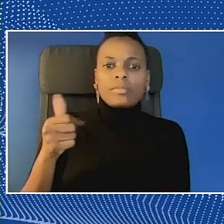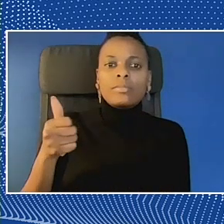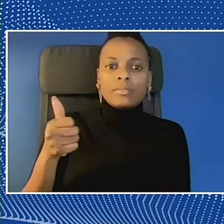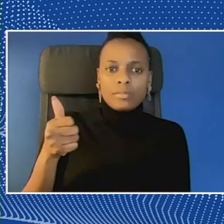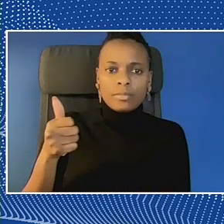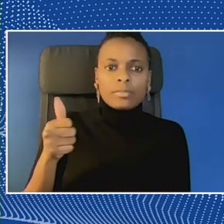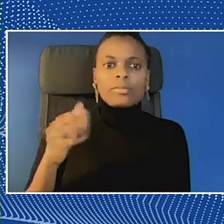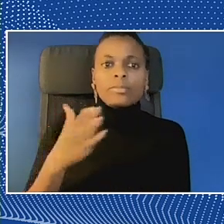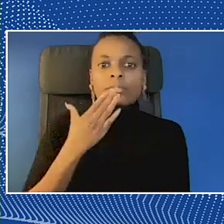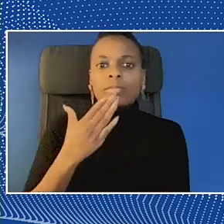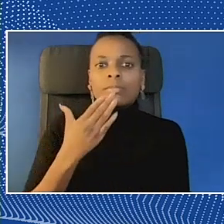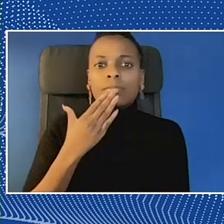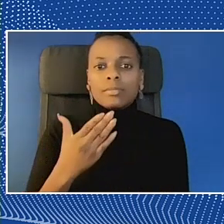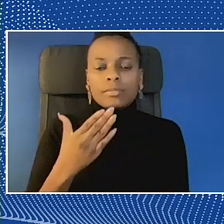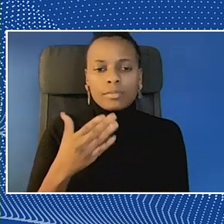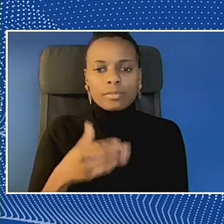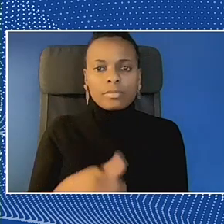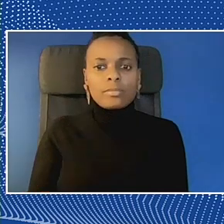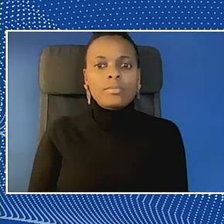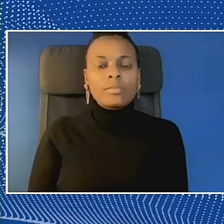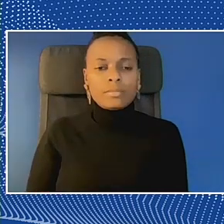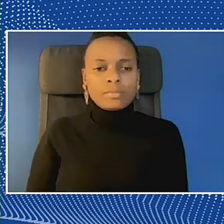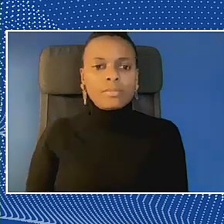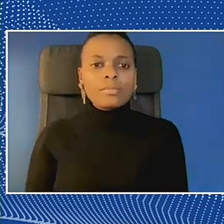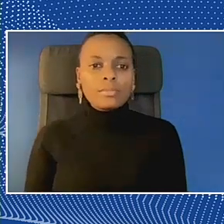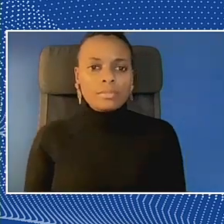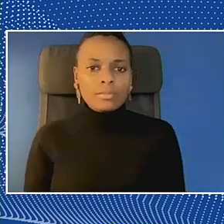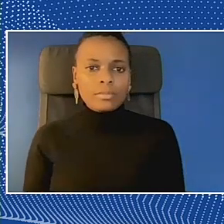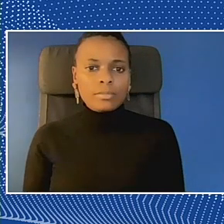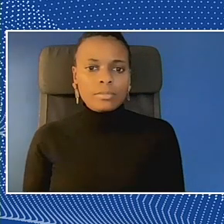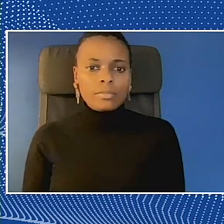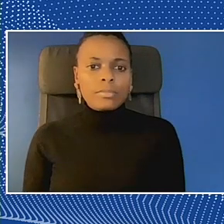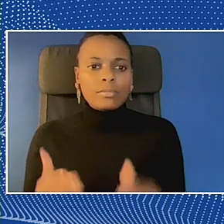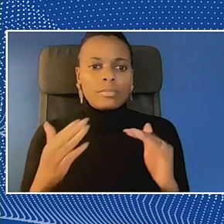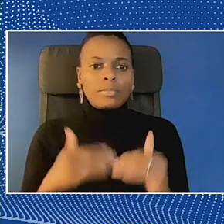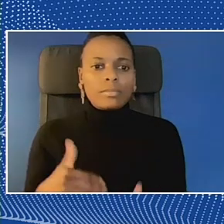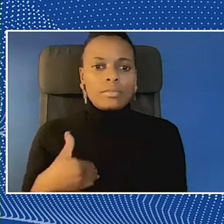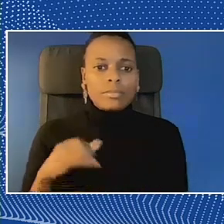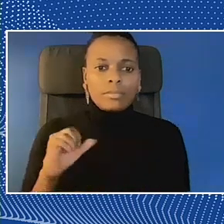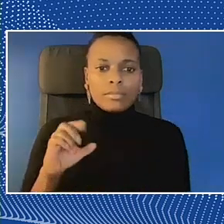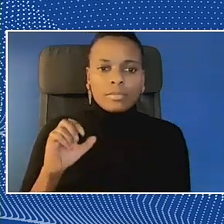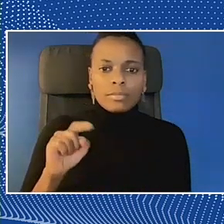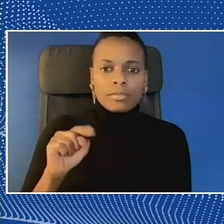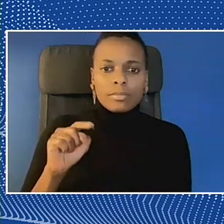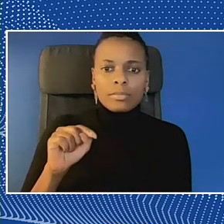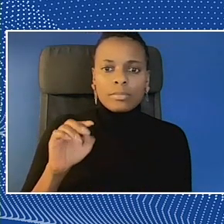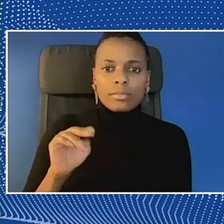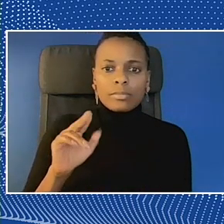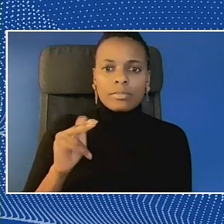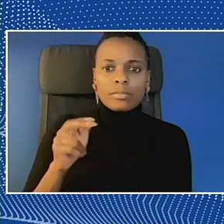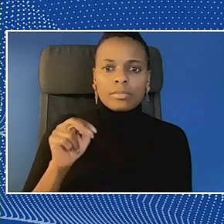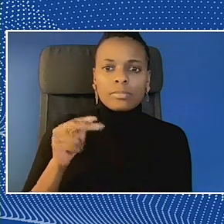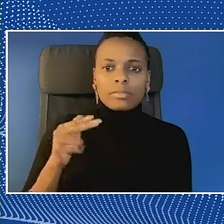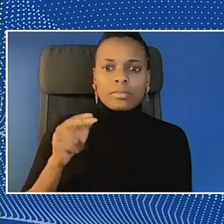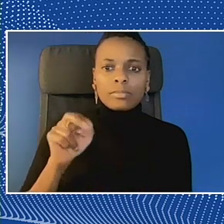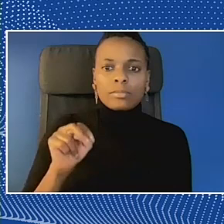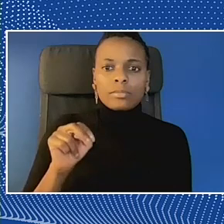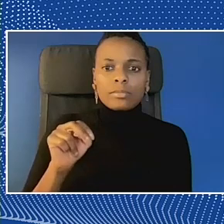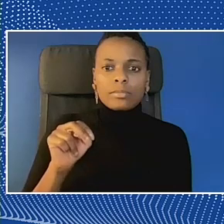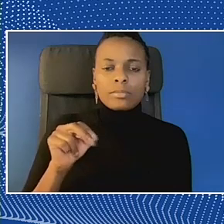you. Thumbs up. Next, I have Scott Buchanan, Fell. Yeah, I